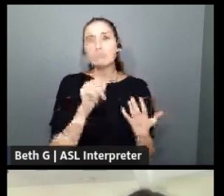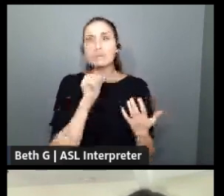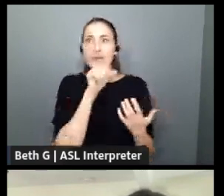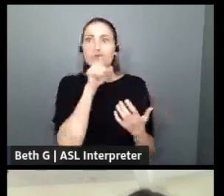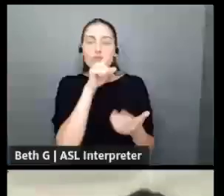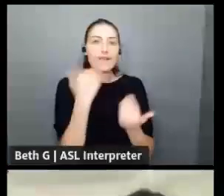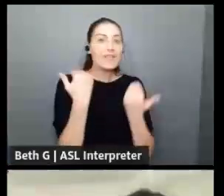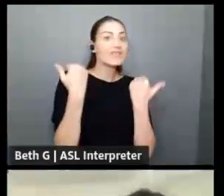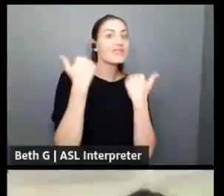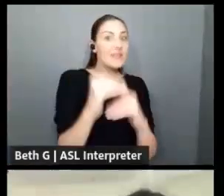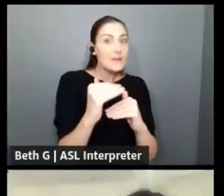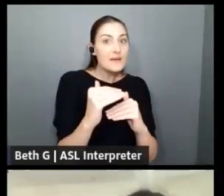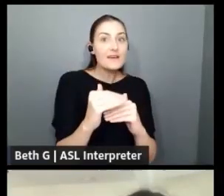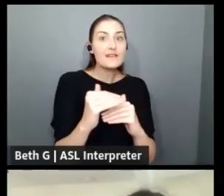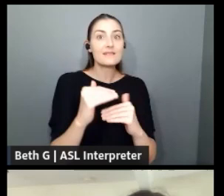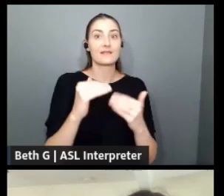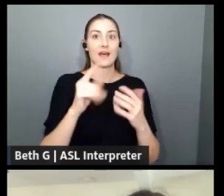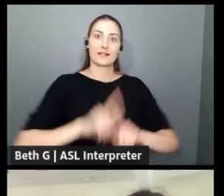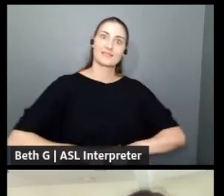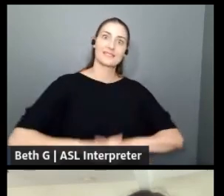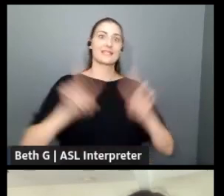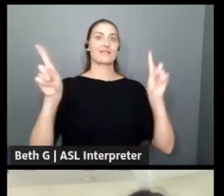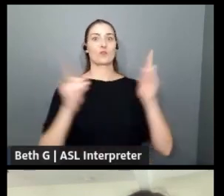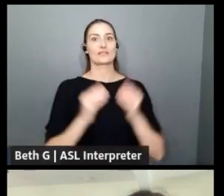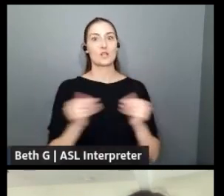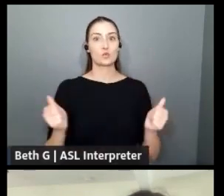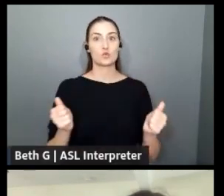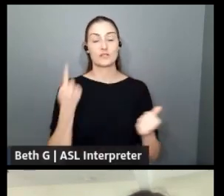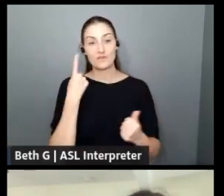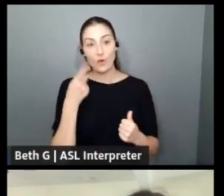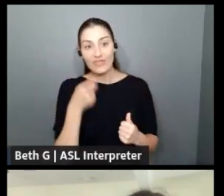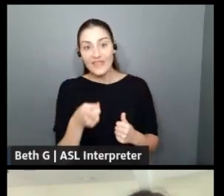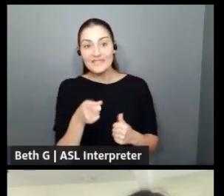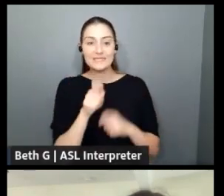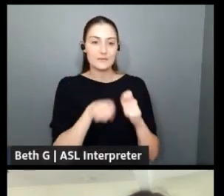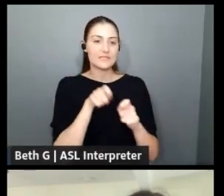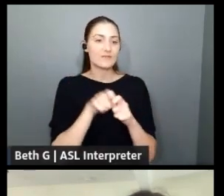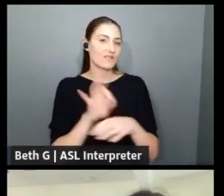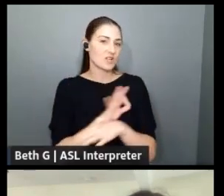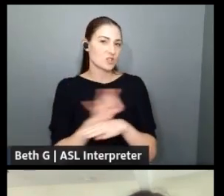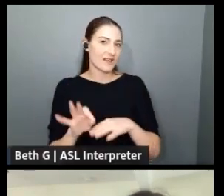whole different like solution with this particular functionality.